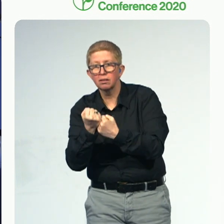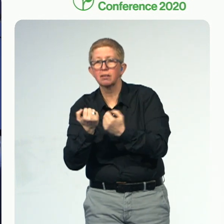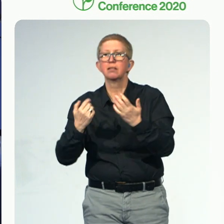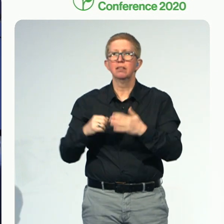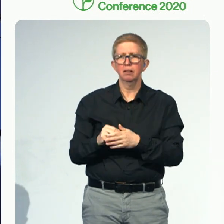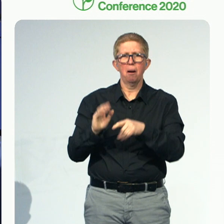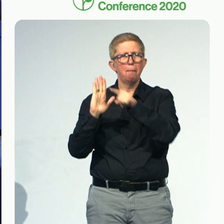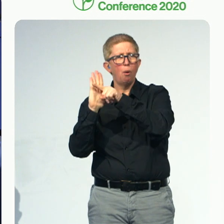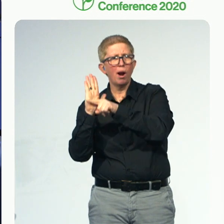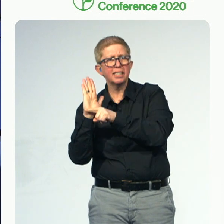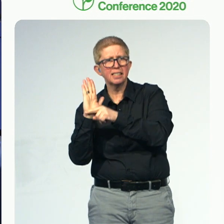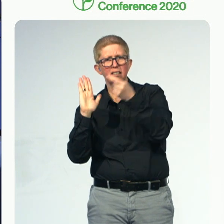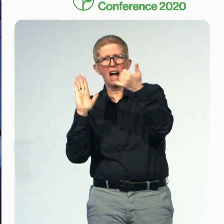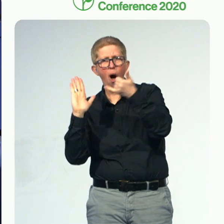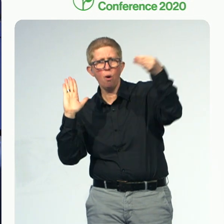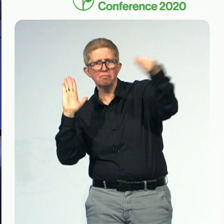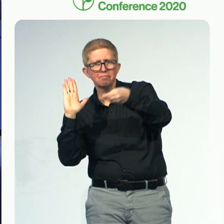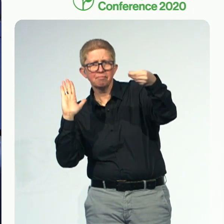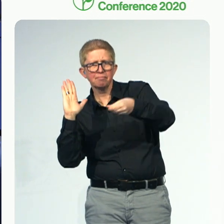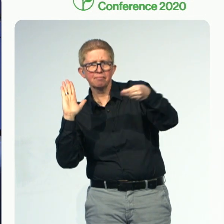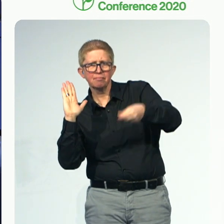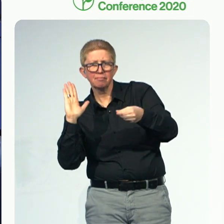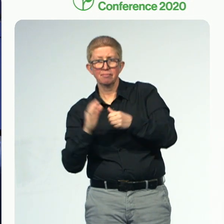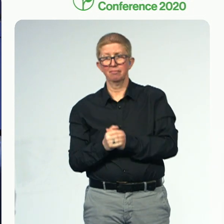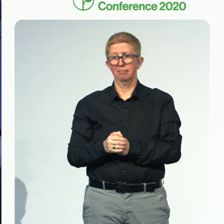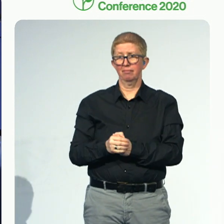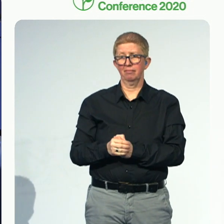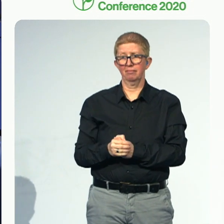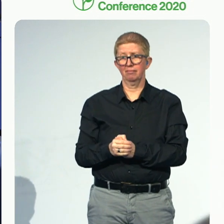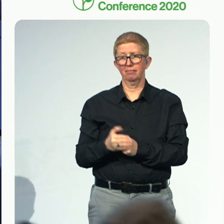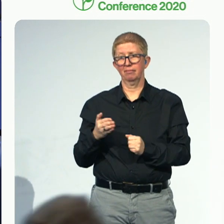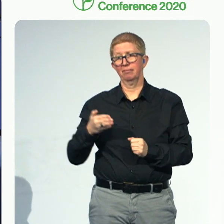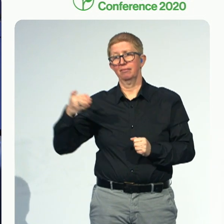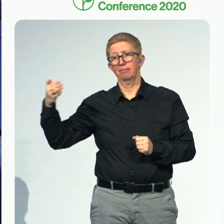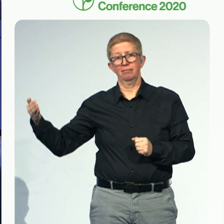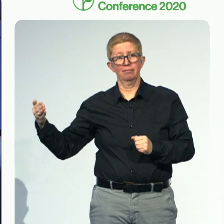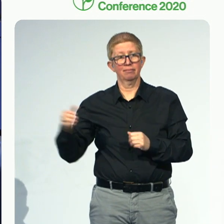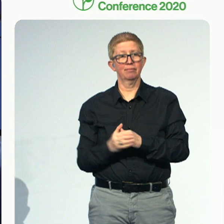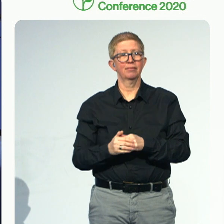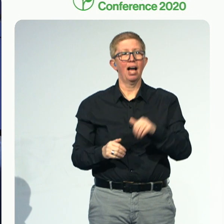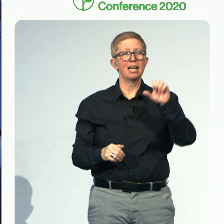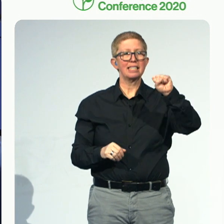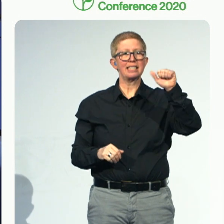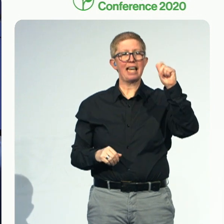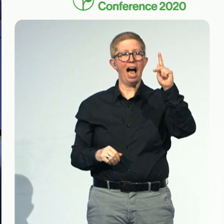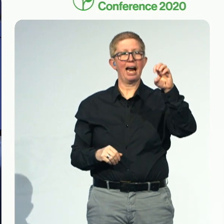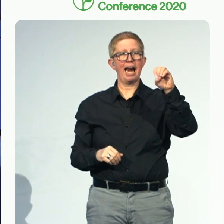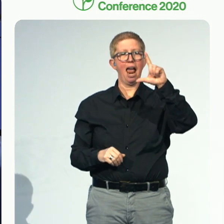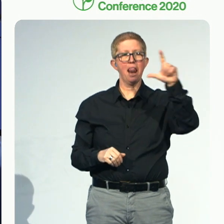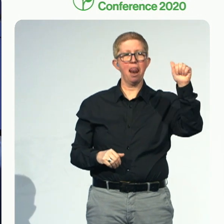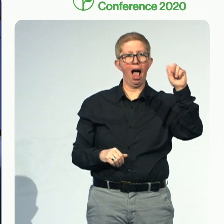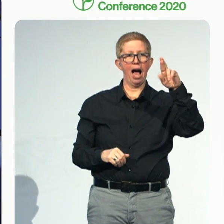Nafisa. To my right is Artemi Sakellariadis, who is the director at the Center for Studies on